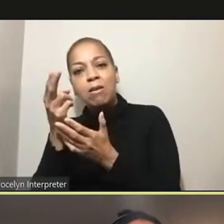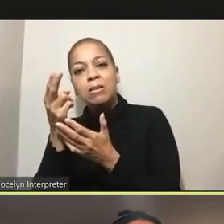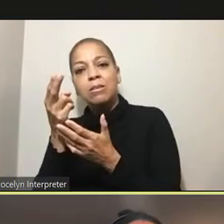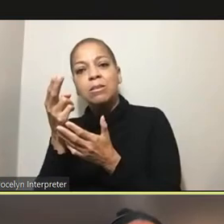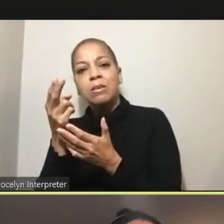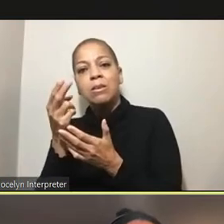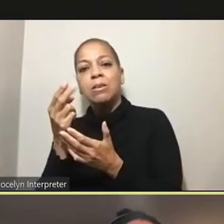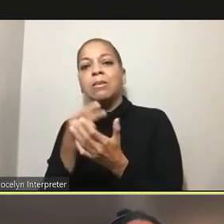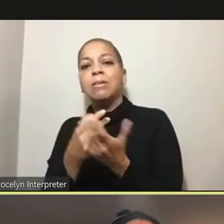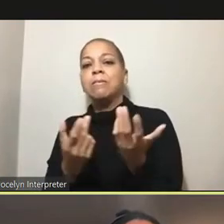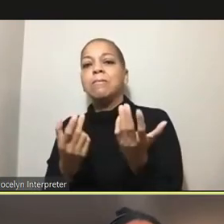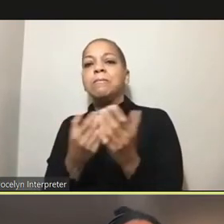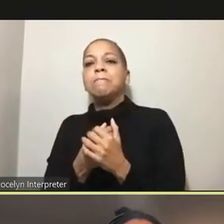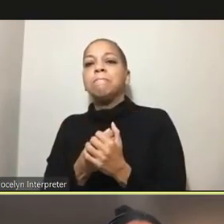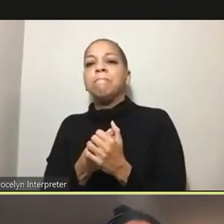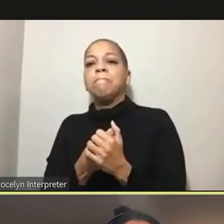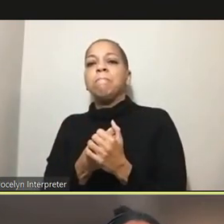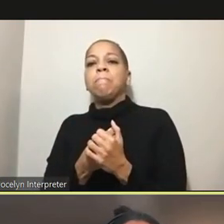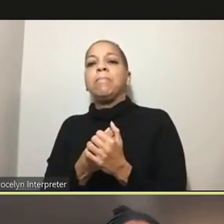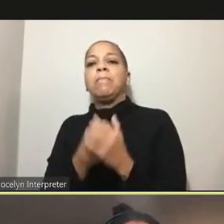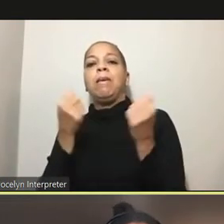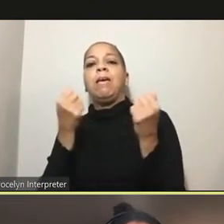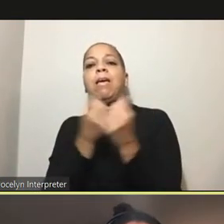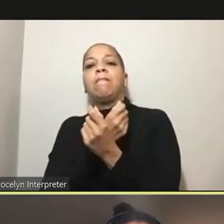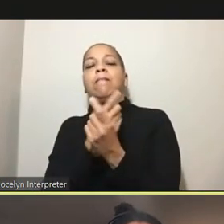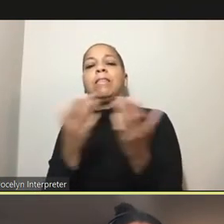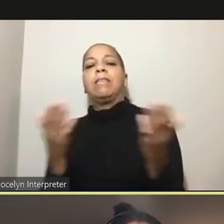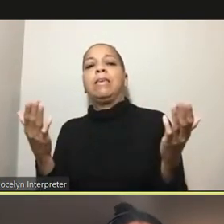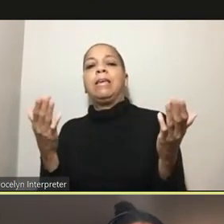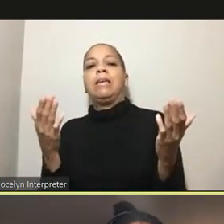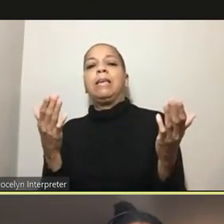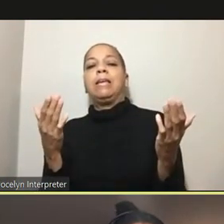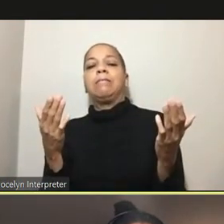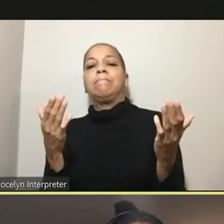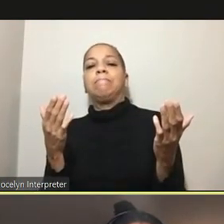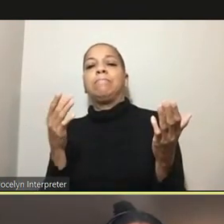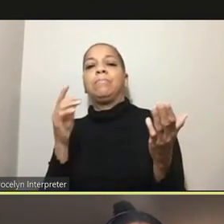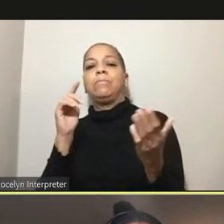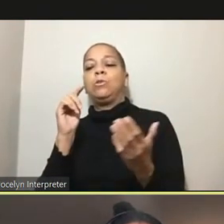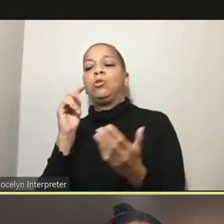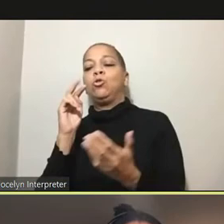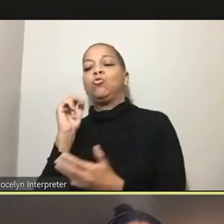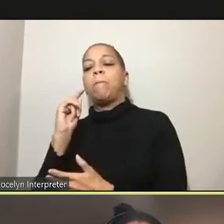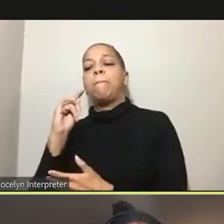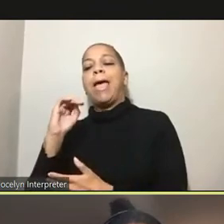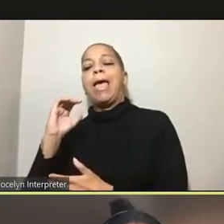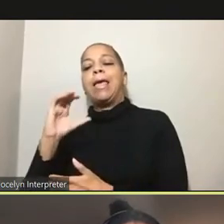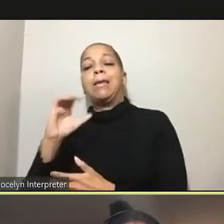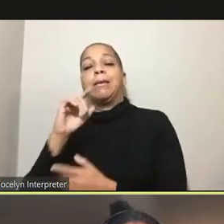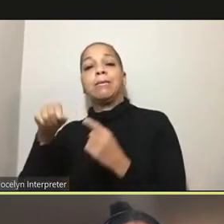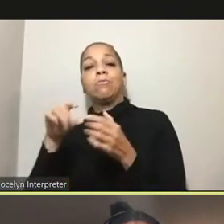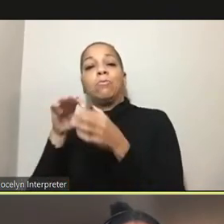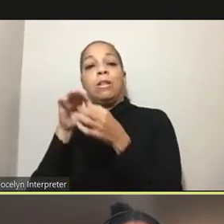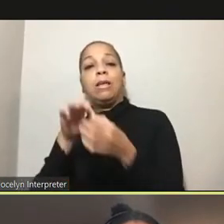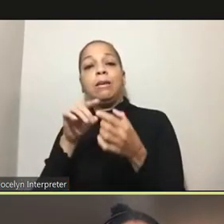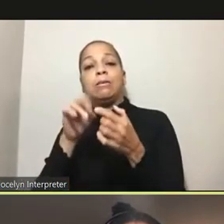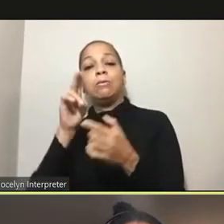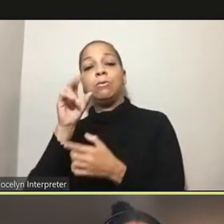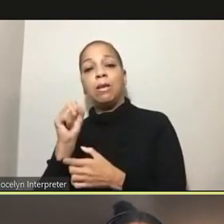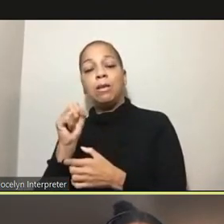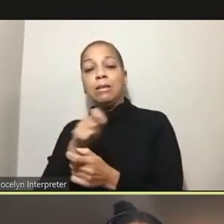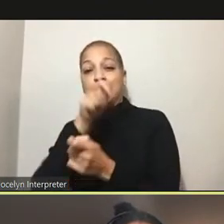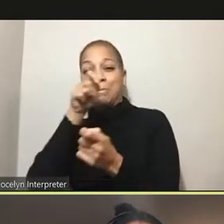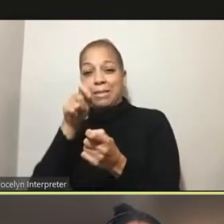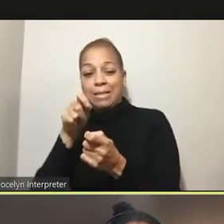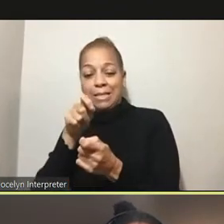the everything that's traumatic about the United States, particularly, has to